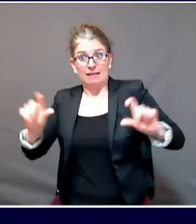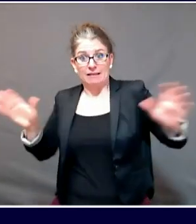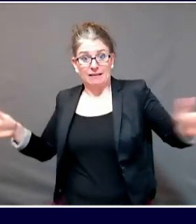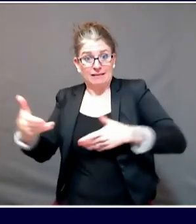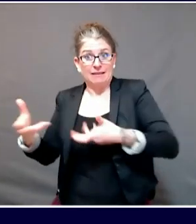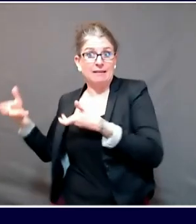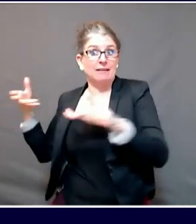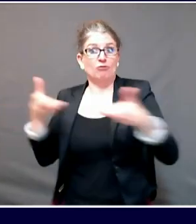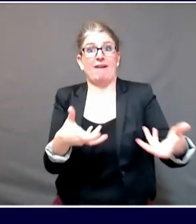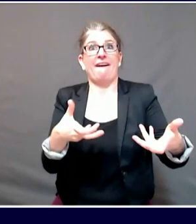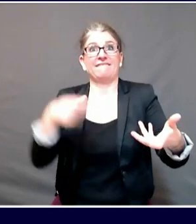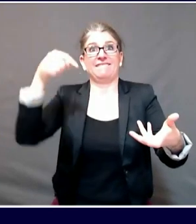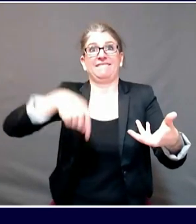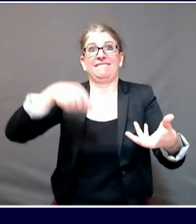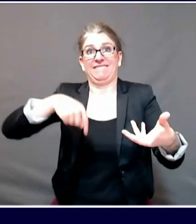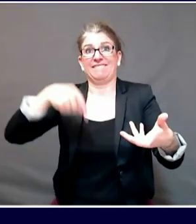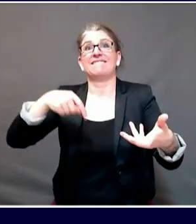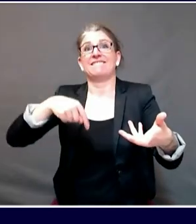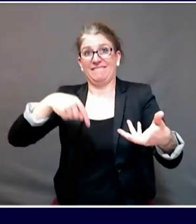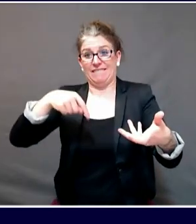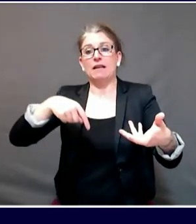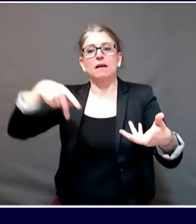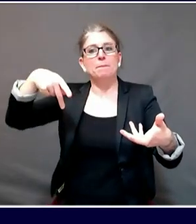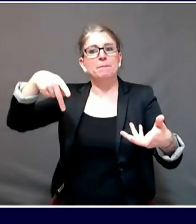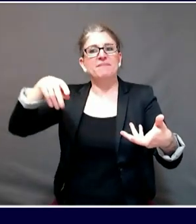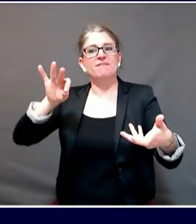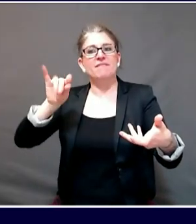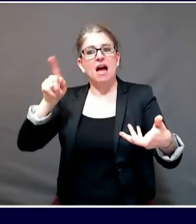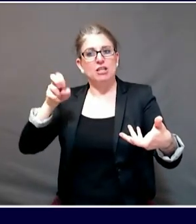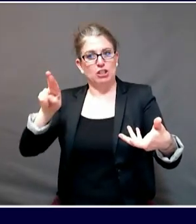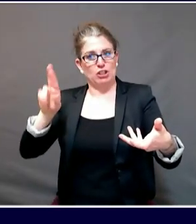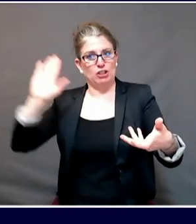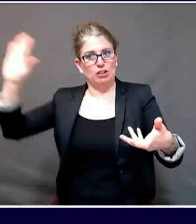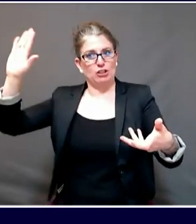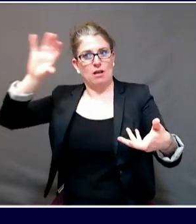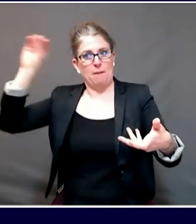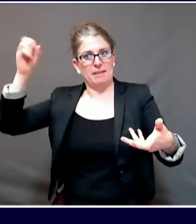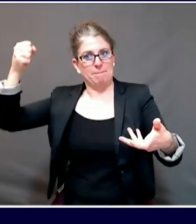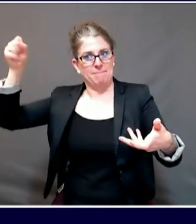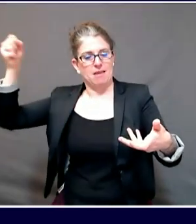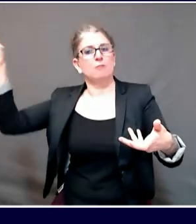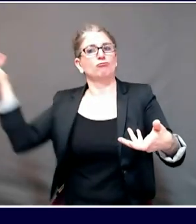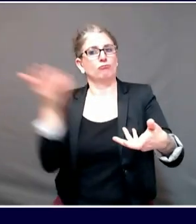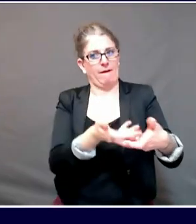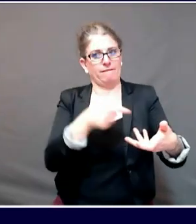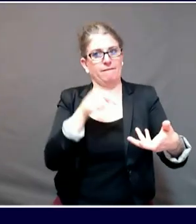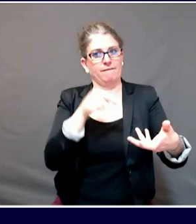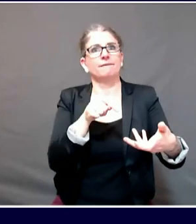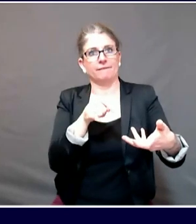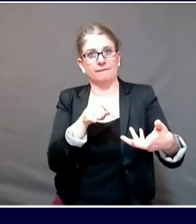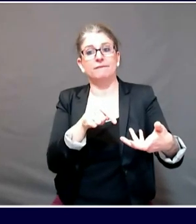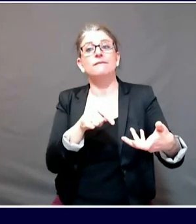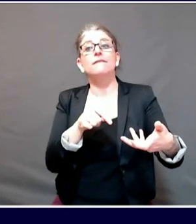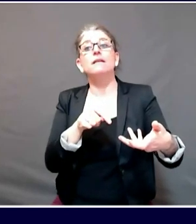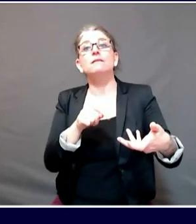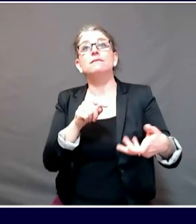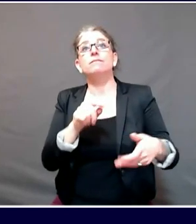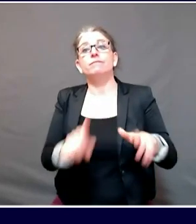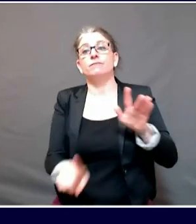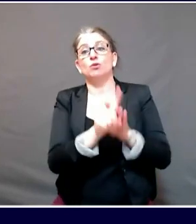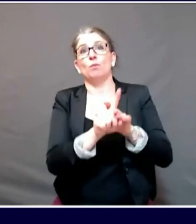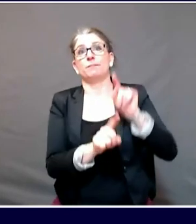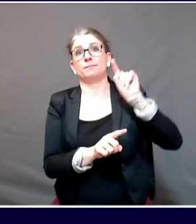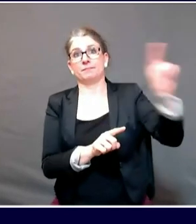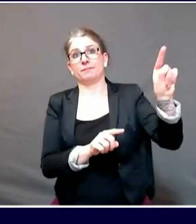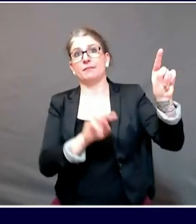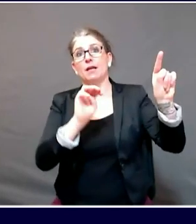vaccine that Maine CDC started undertaking back in April, a process that accelerated over the summer and then